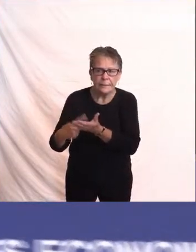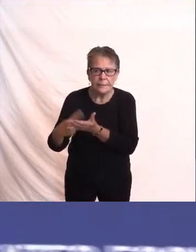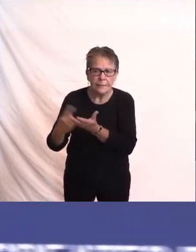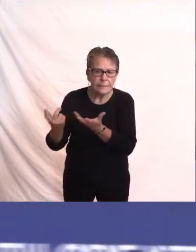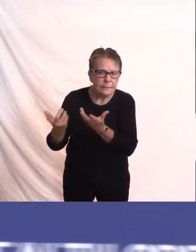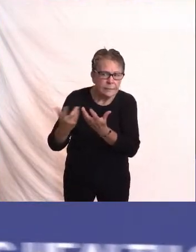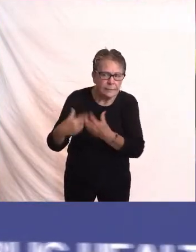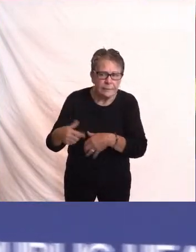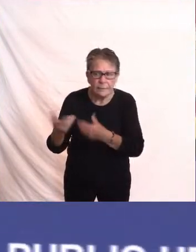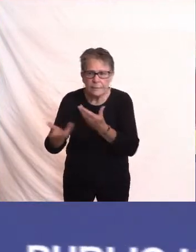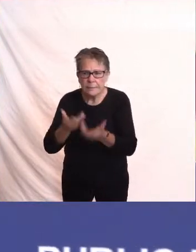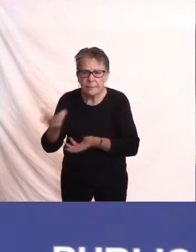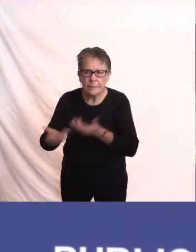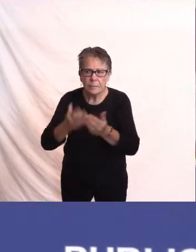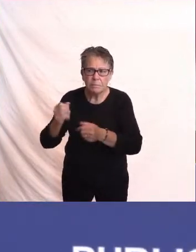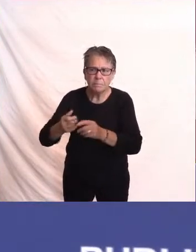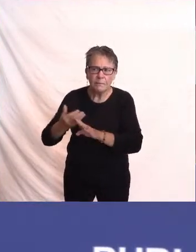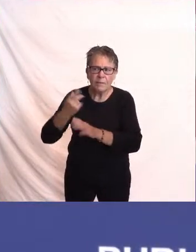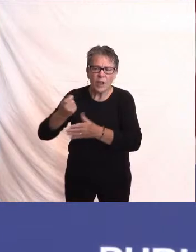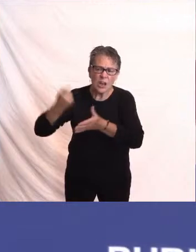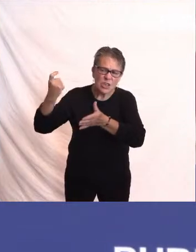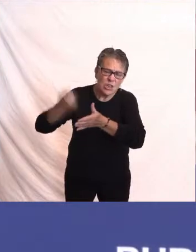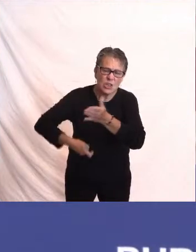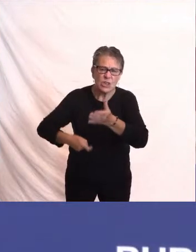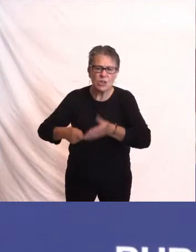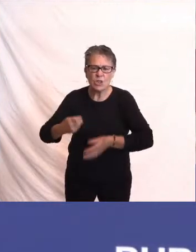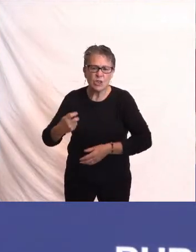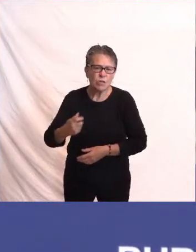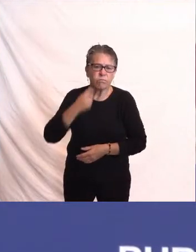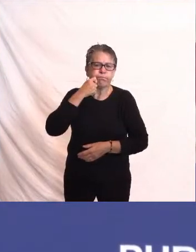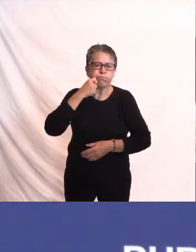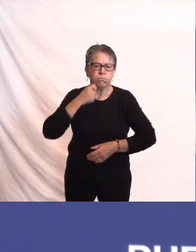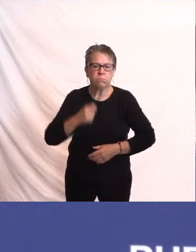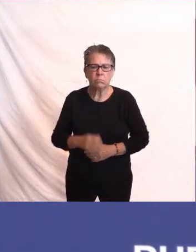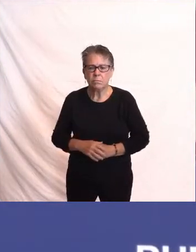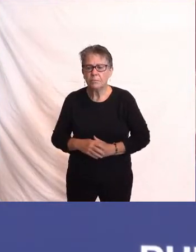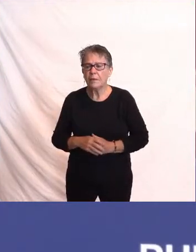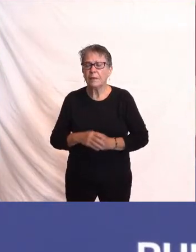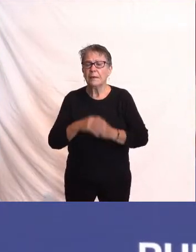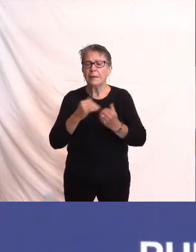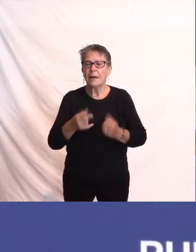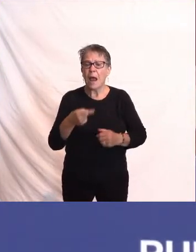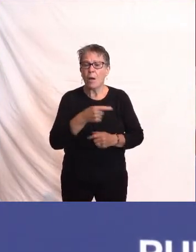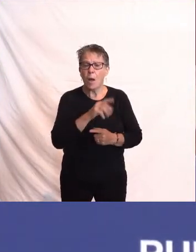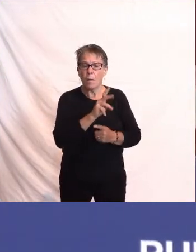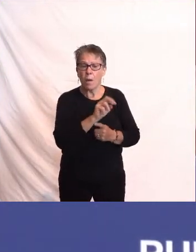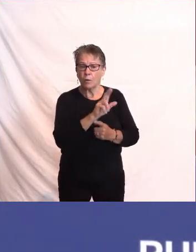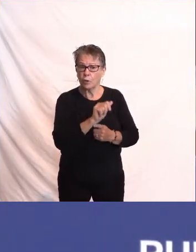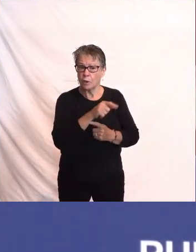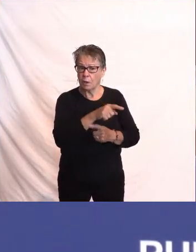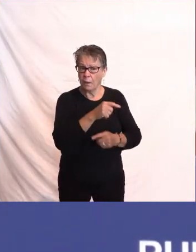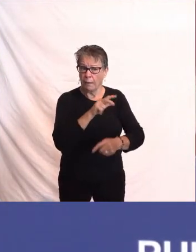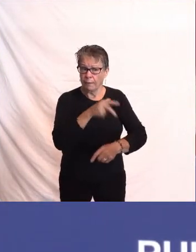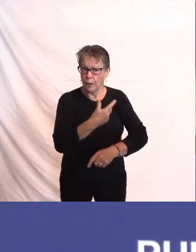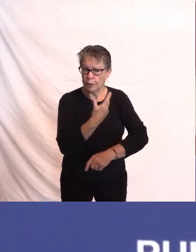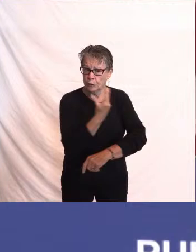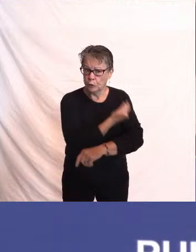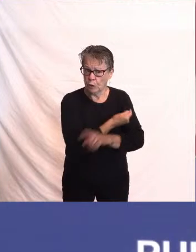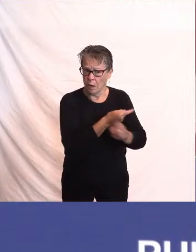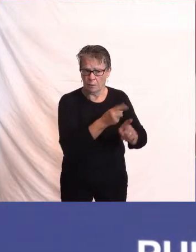the Moderna third shots or the scheduling system? Yeah, the Moderna additional third dose is